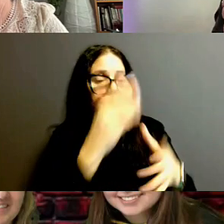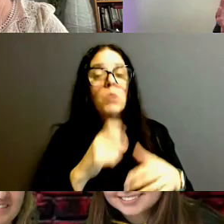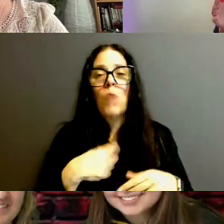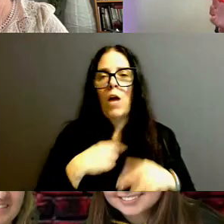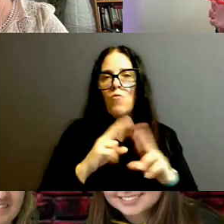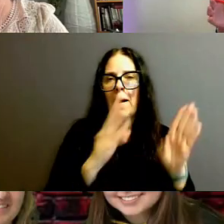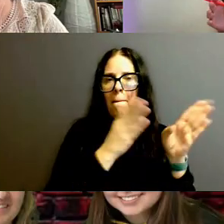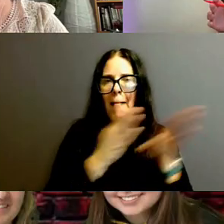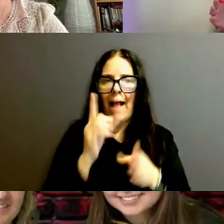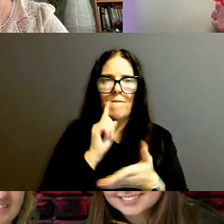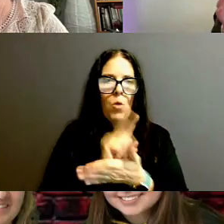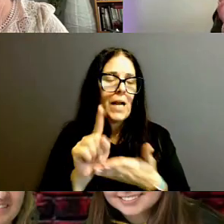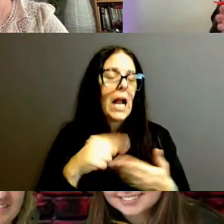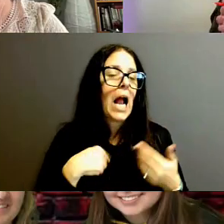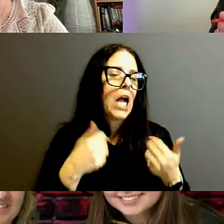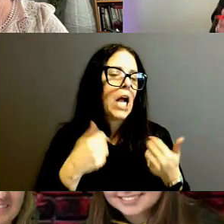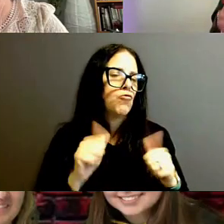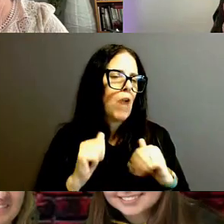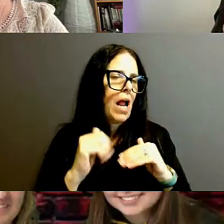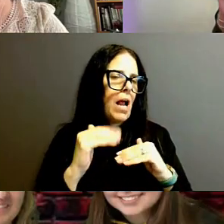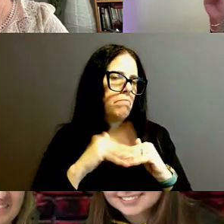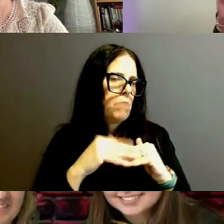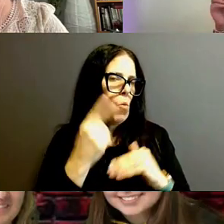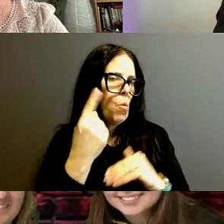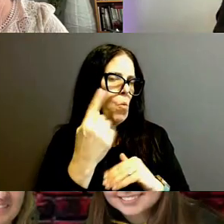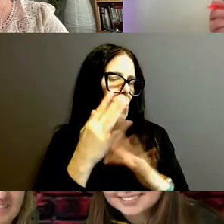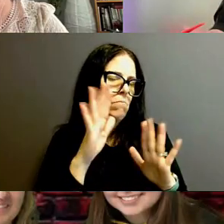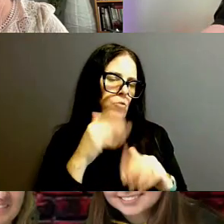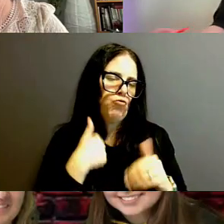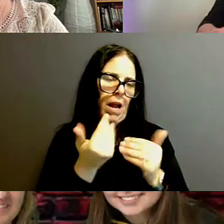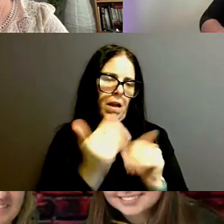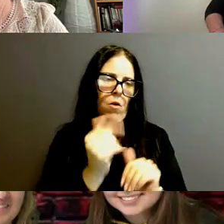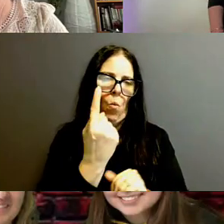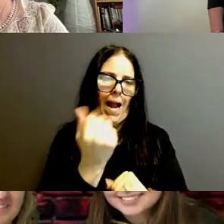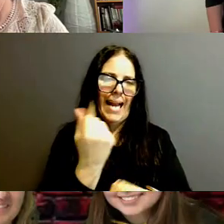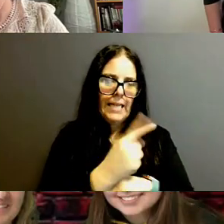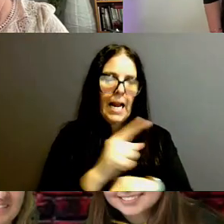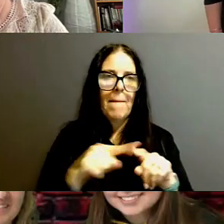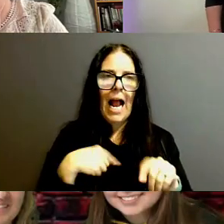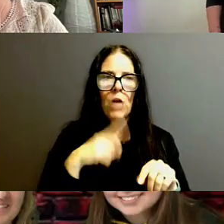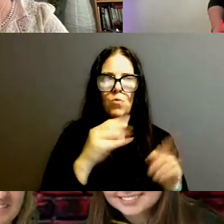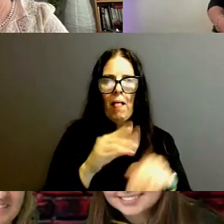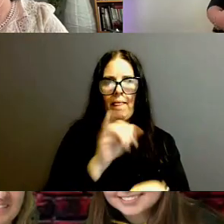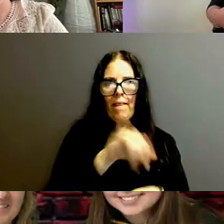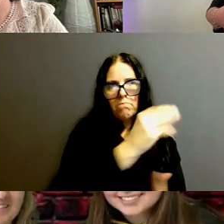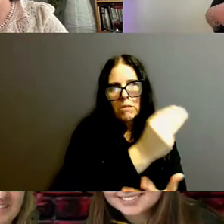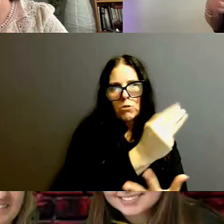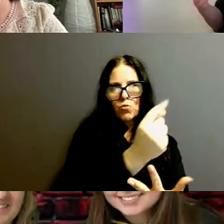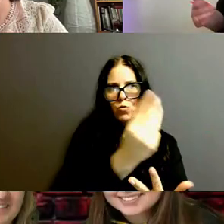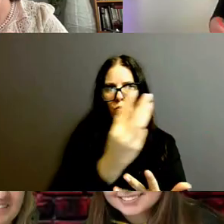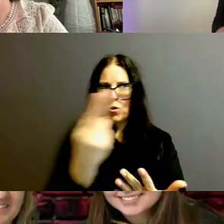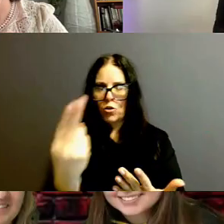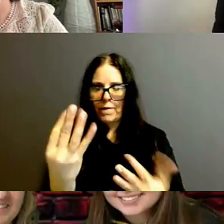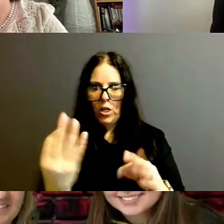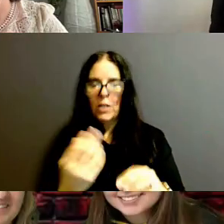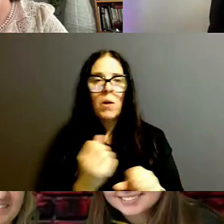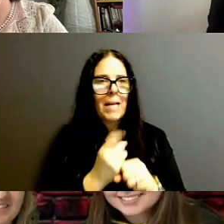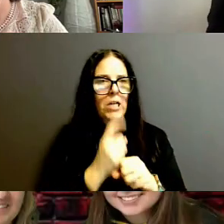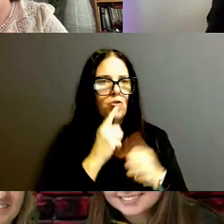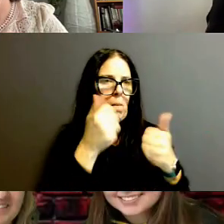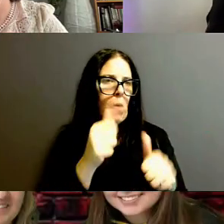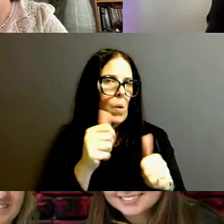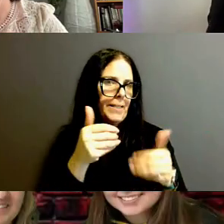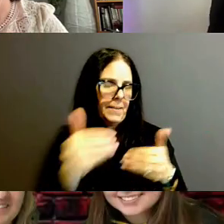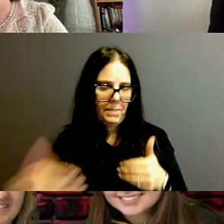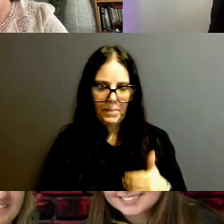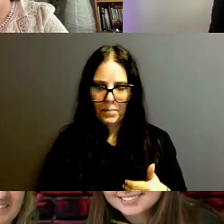to do not more than one a day, but I do plan them out. So, but I do make sure that they're all posted at some